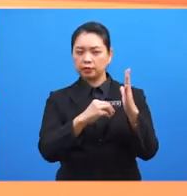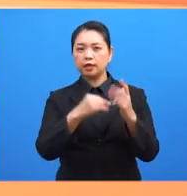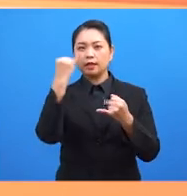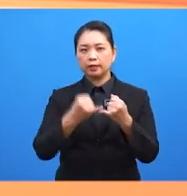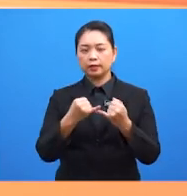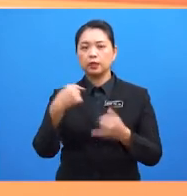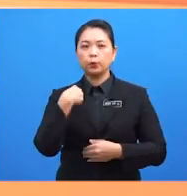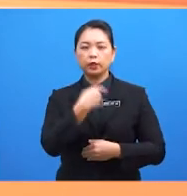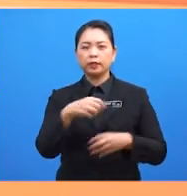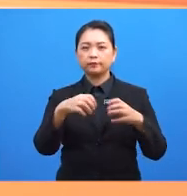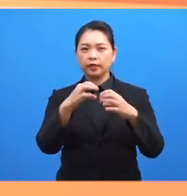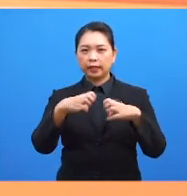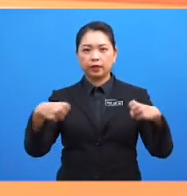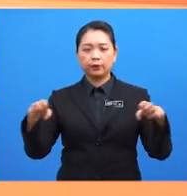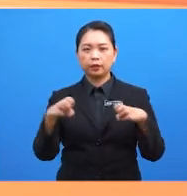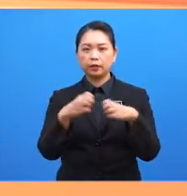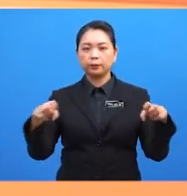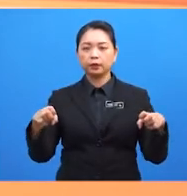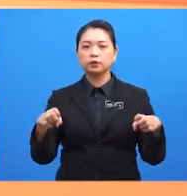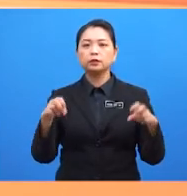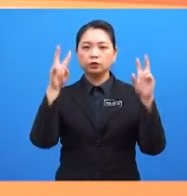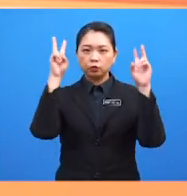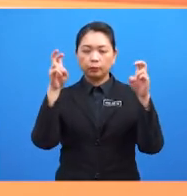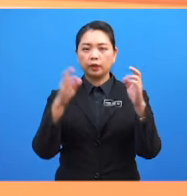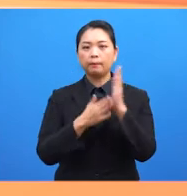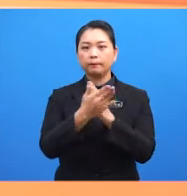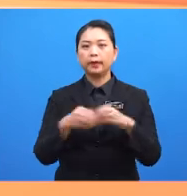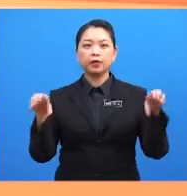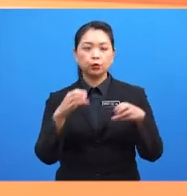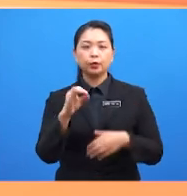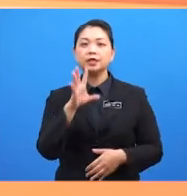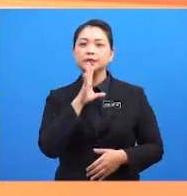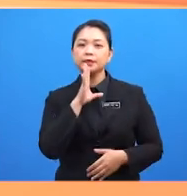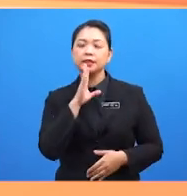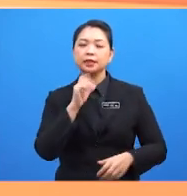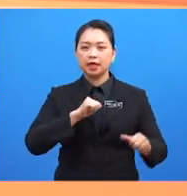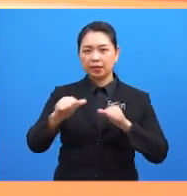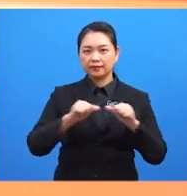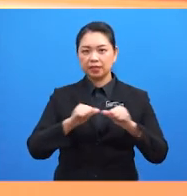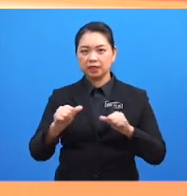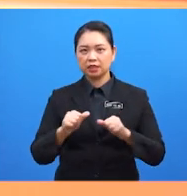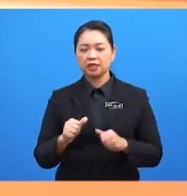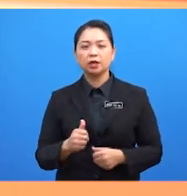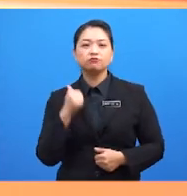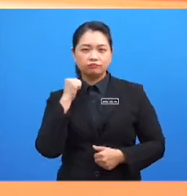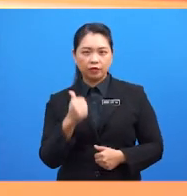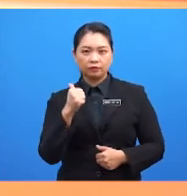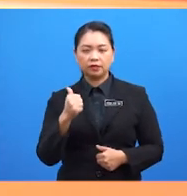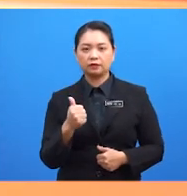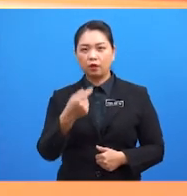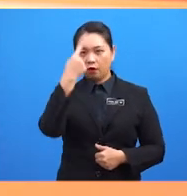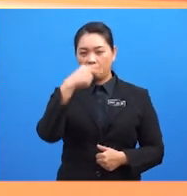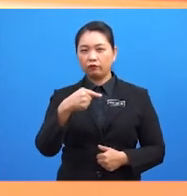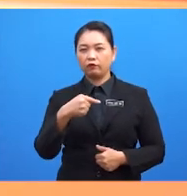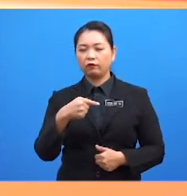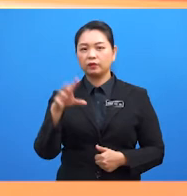we elaborate on the topic of the text by doing a speaking activity. Well done for